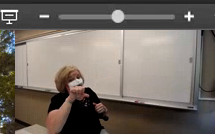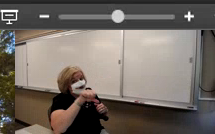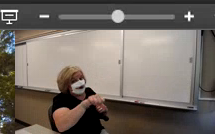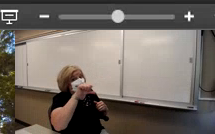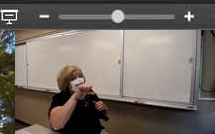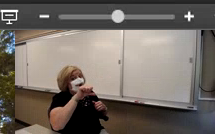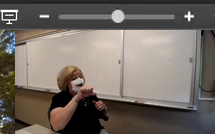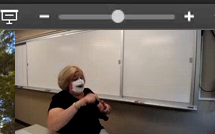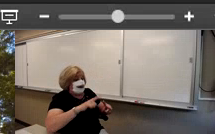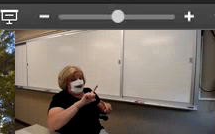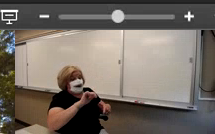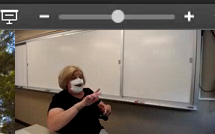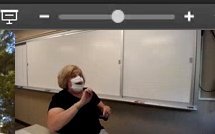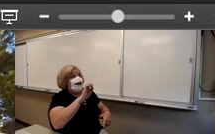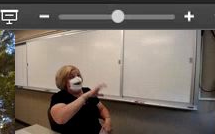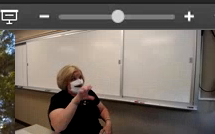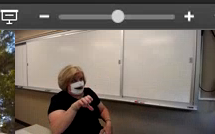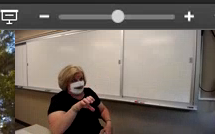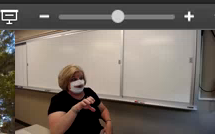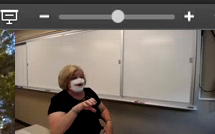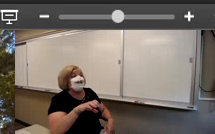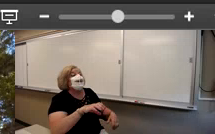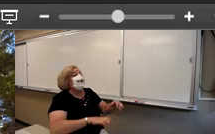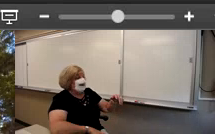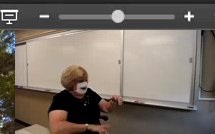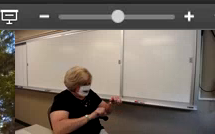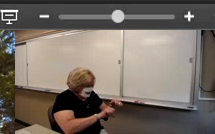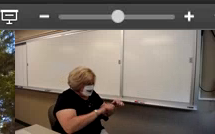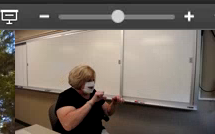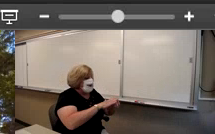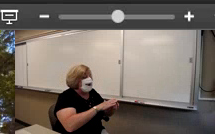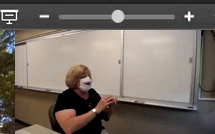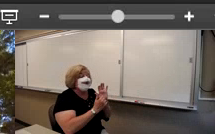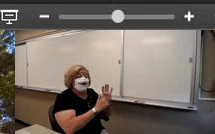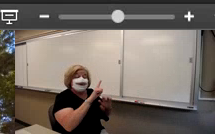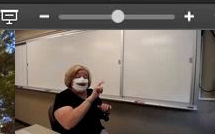if you turn that on, it shows it live, the caption.